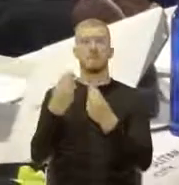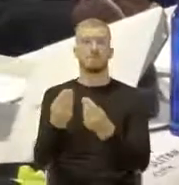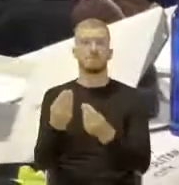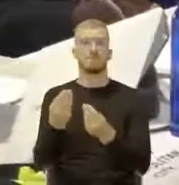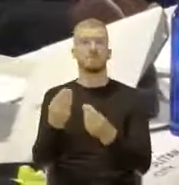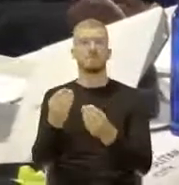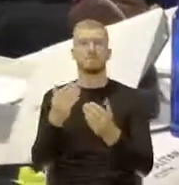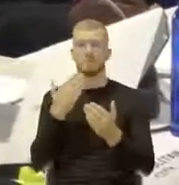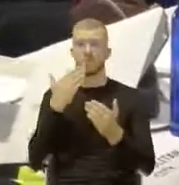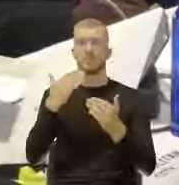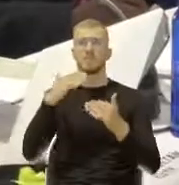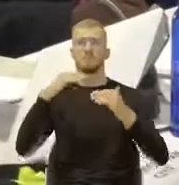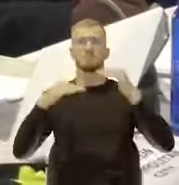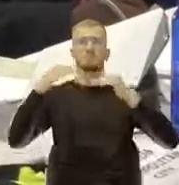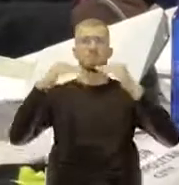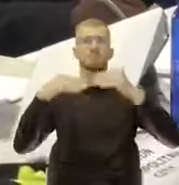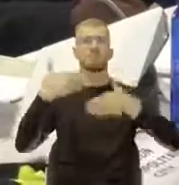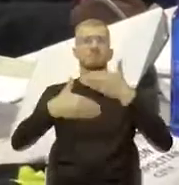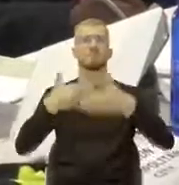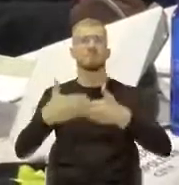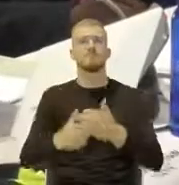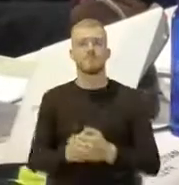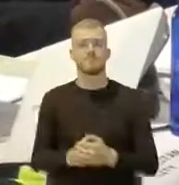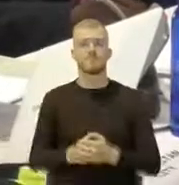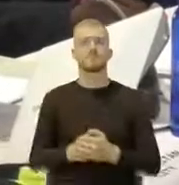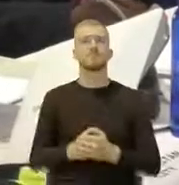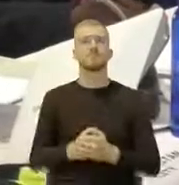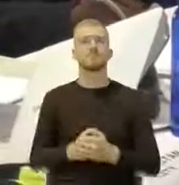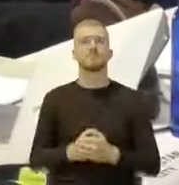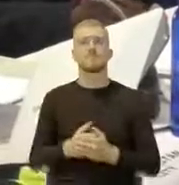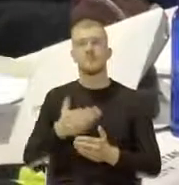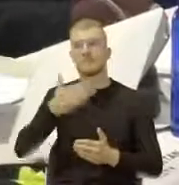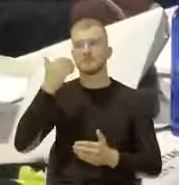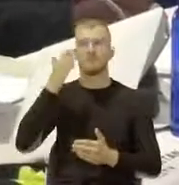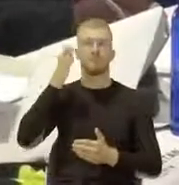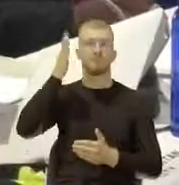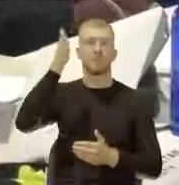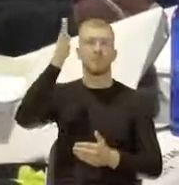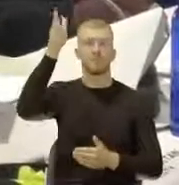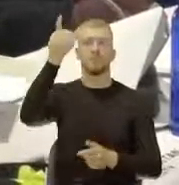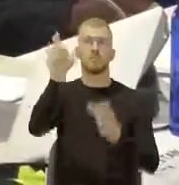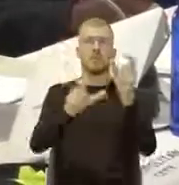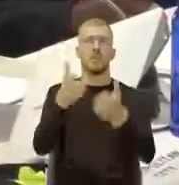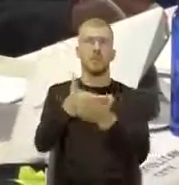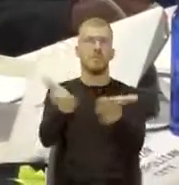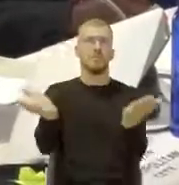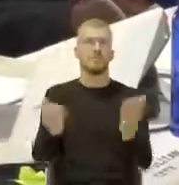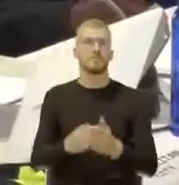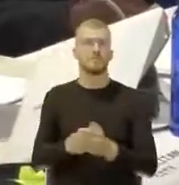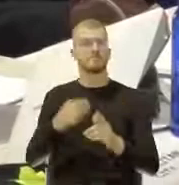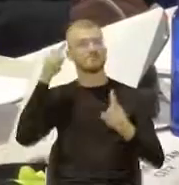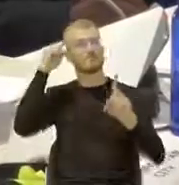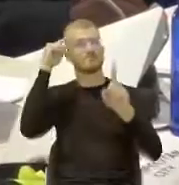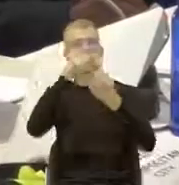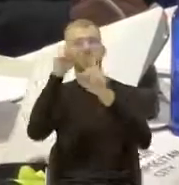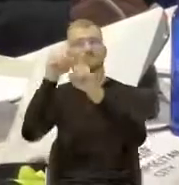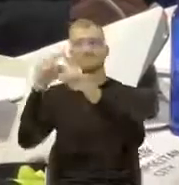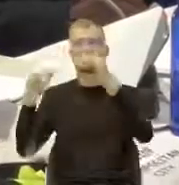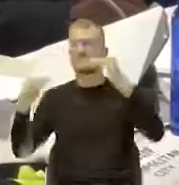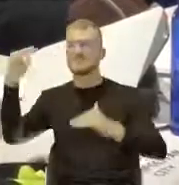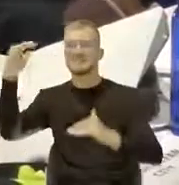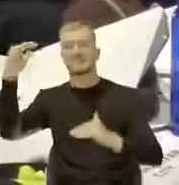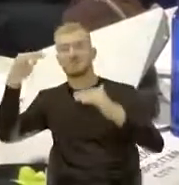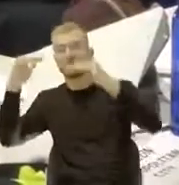localizing UN SDGs. So Daejeon will continue to make its utmost